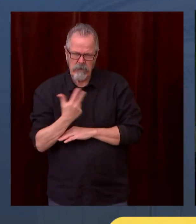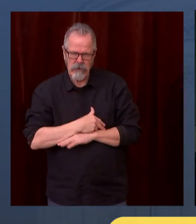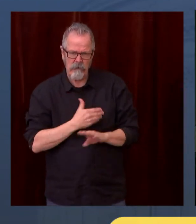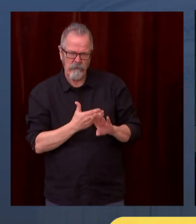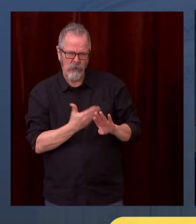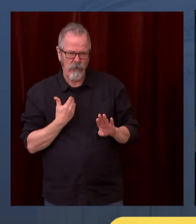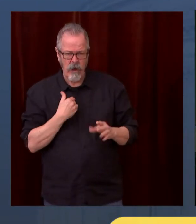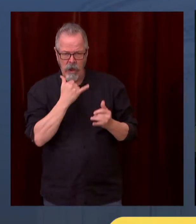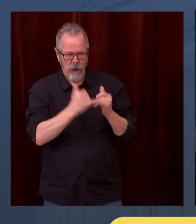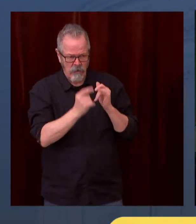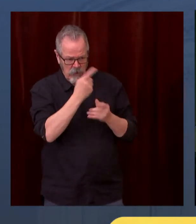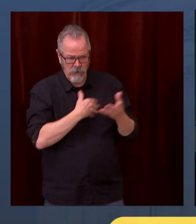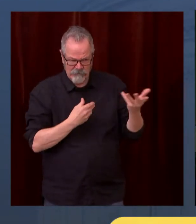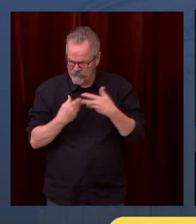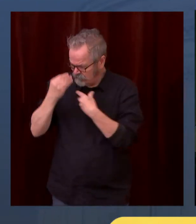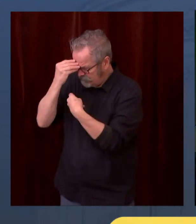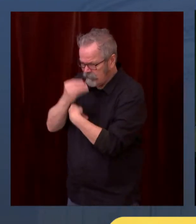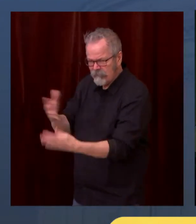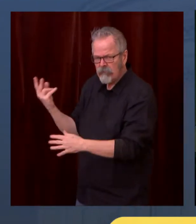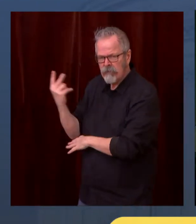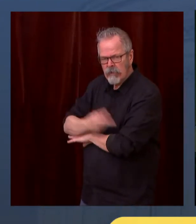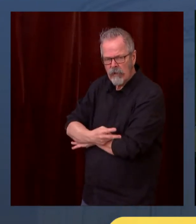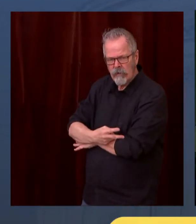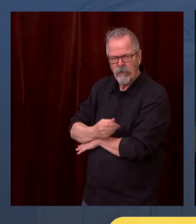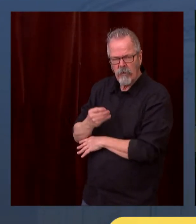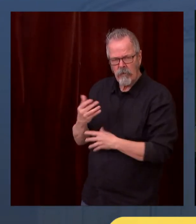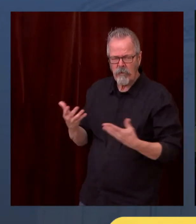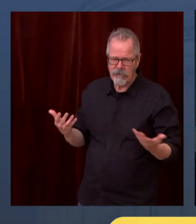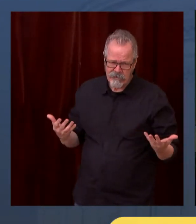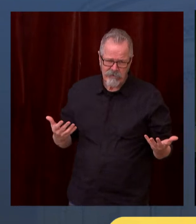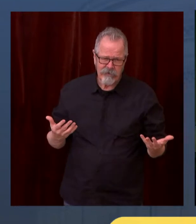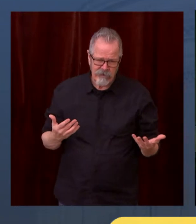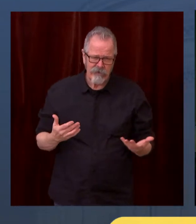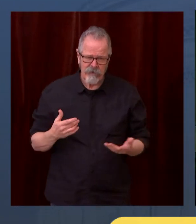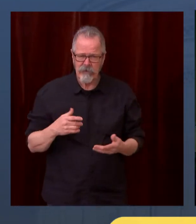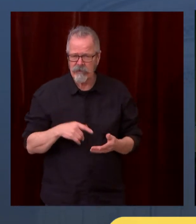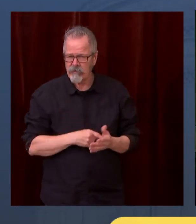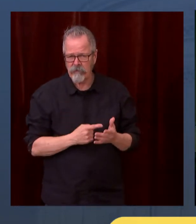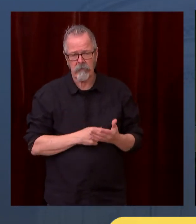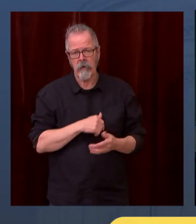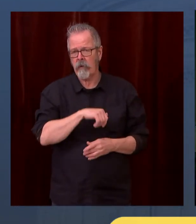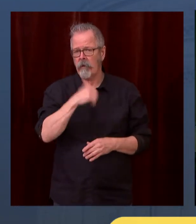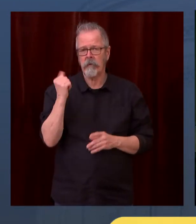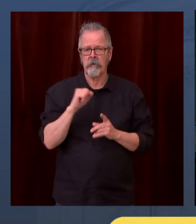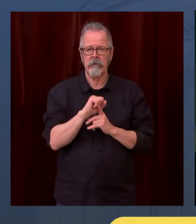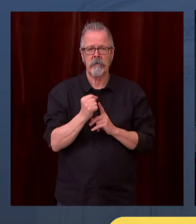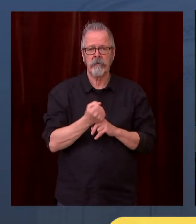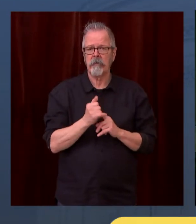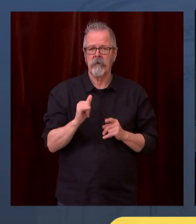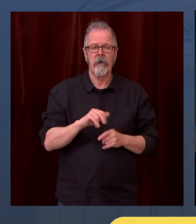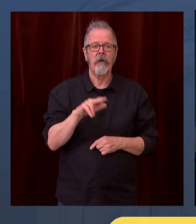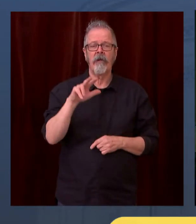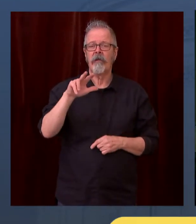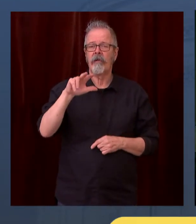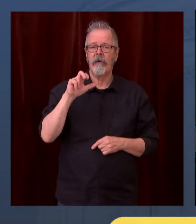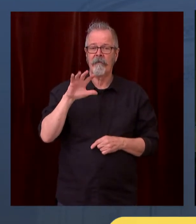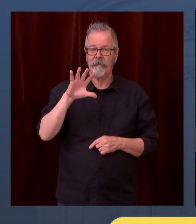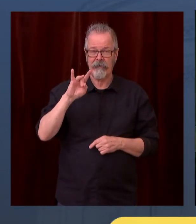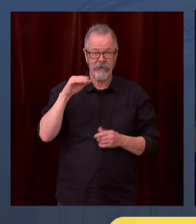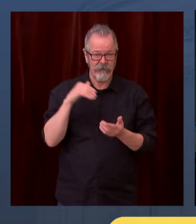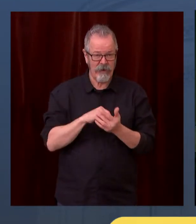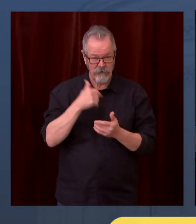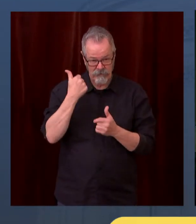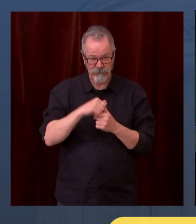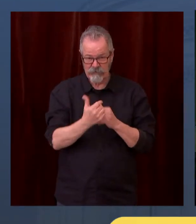same time, we're also having situations where, you know, when as I mentioned with the 358,000 requests for